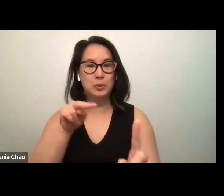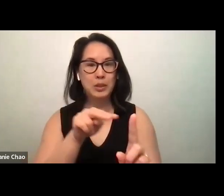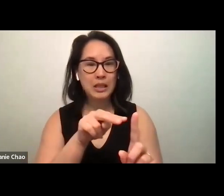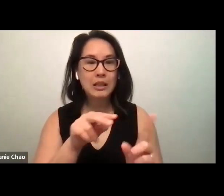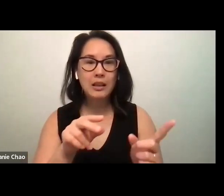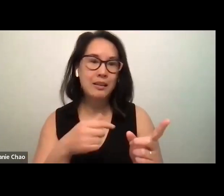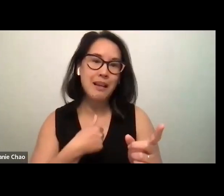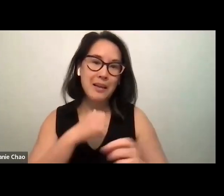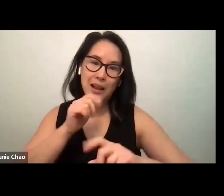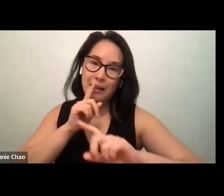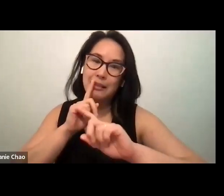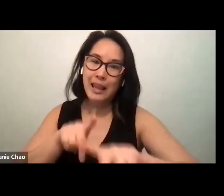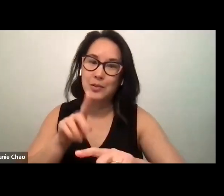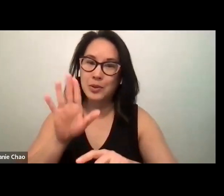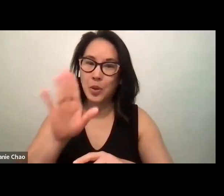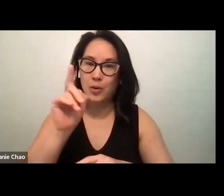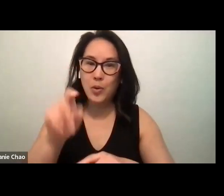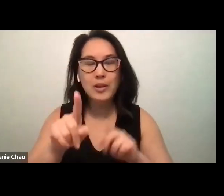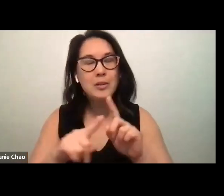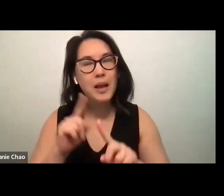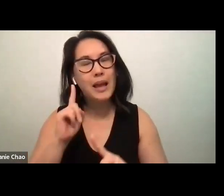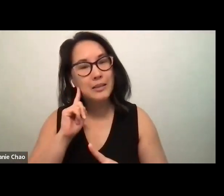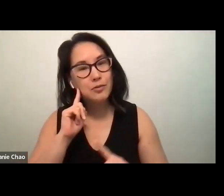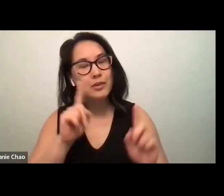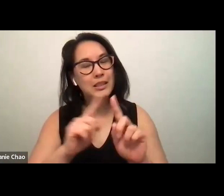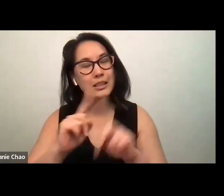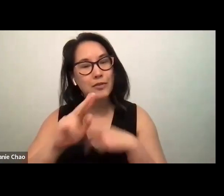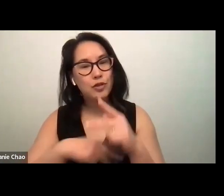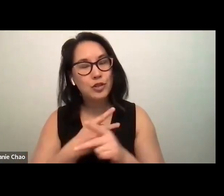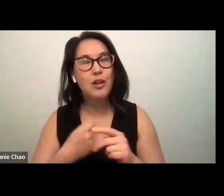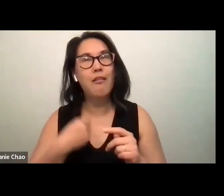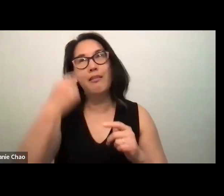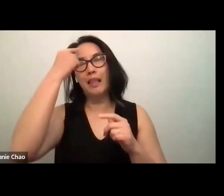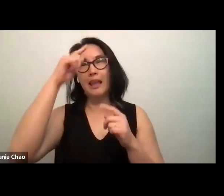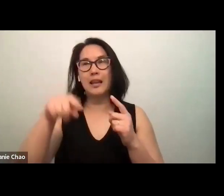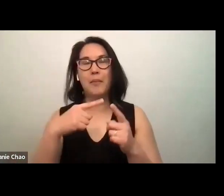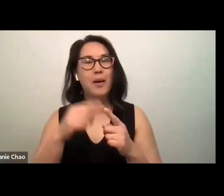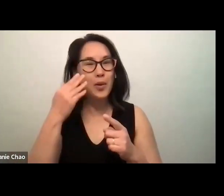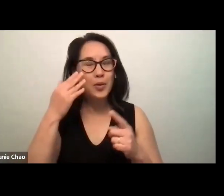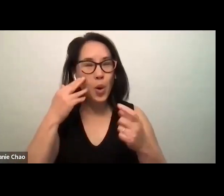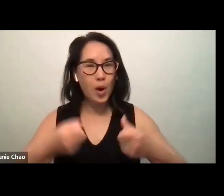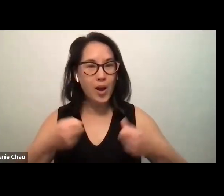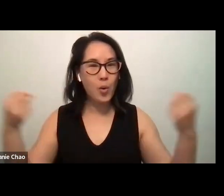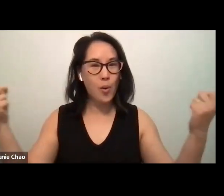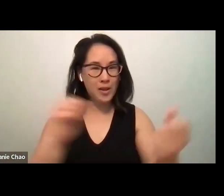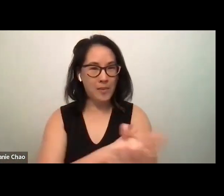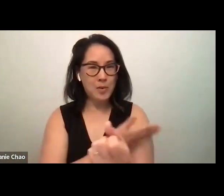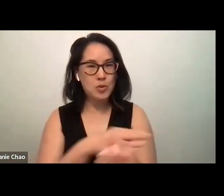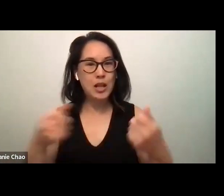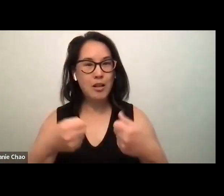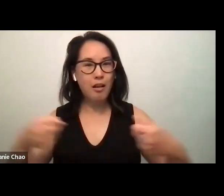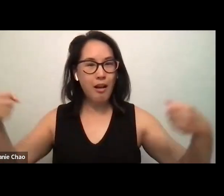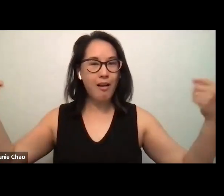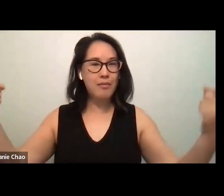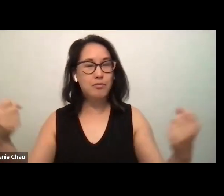but leading up to this, just hearing all the versions, I kept thinking of sort of the accordion, like an accordion thing. Can we have something where you see